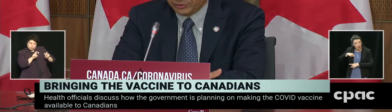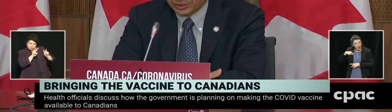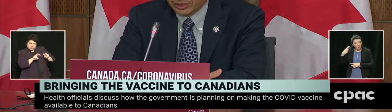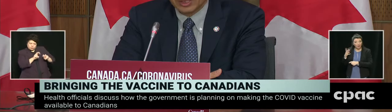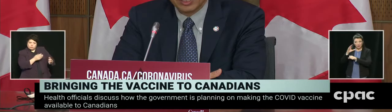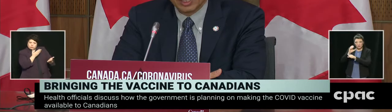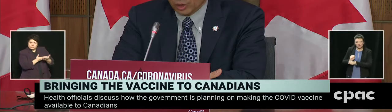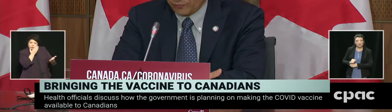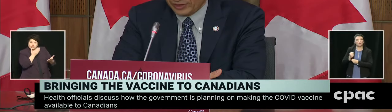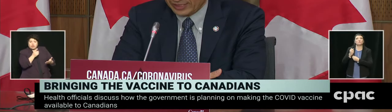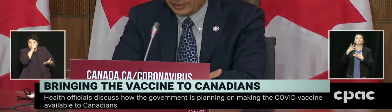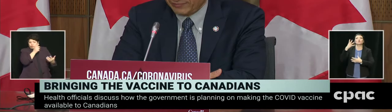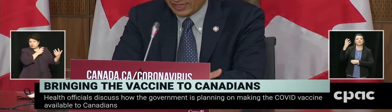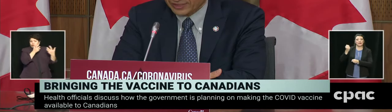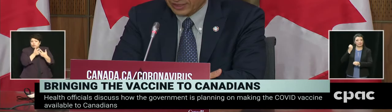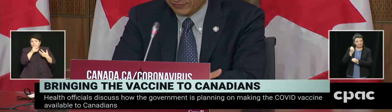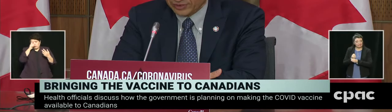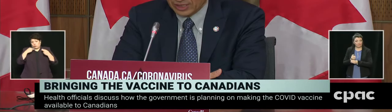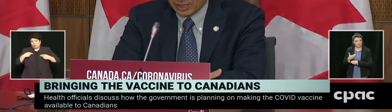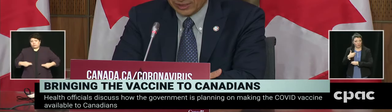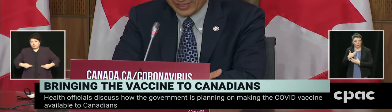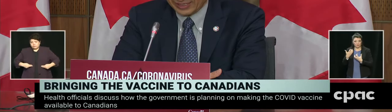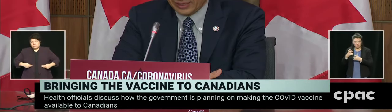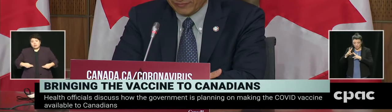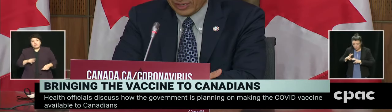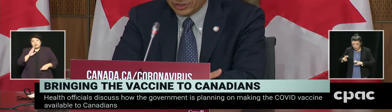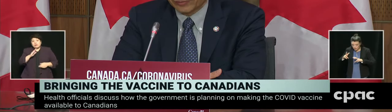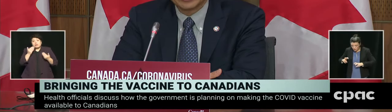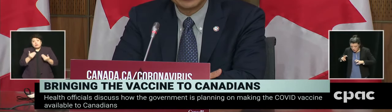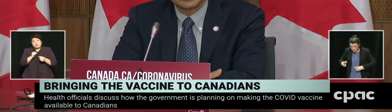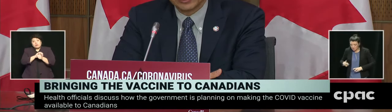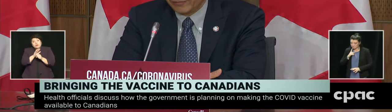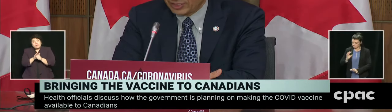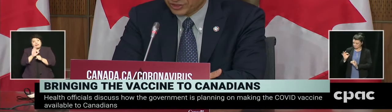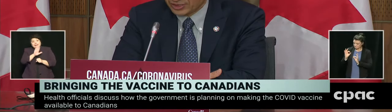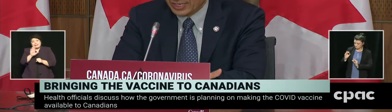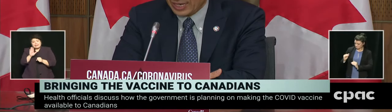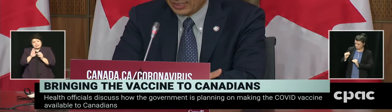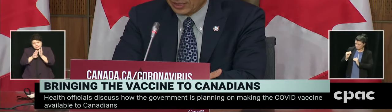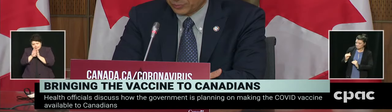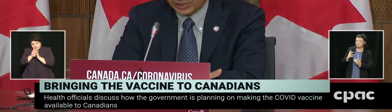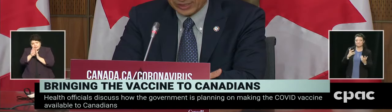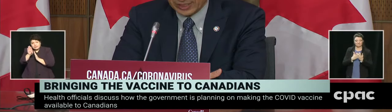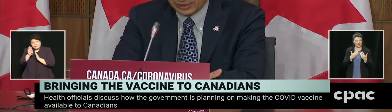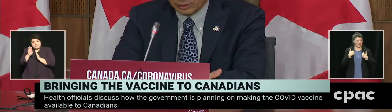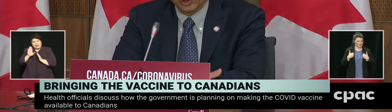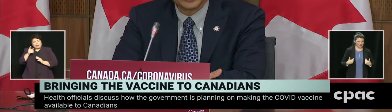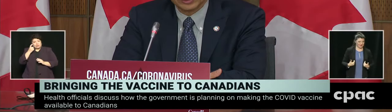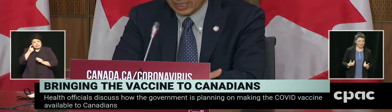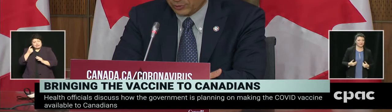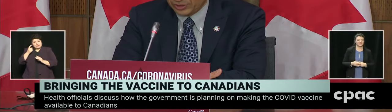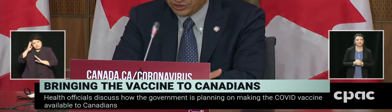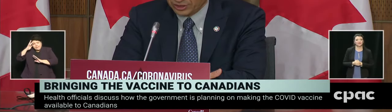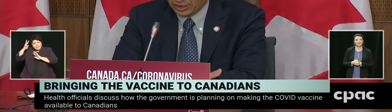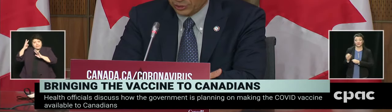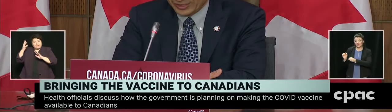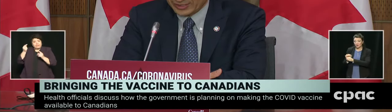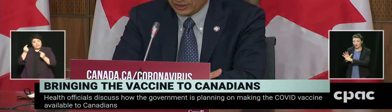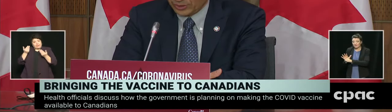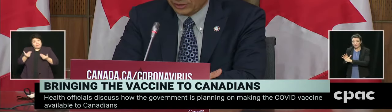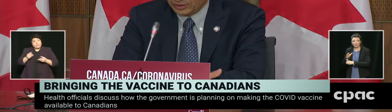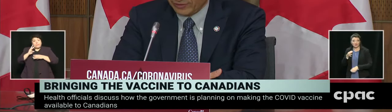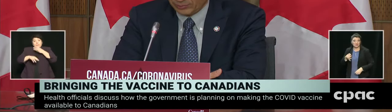human use. COVID-19 vaccine efforts are taking advantage of the latest innovations and unprecedented global collaboration